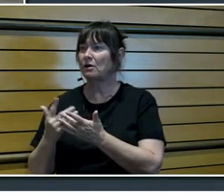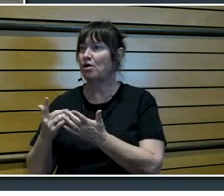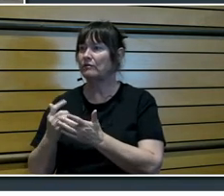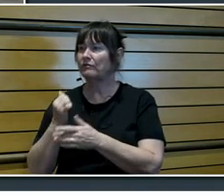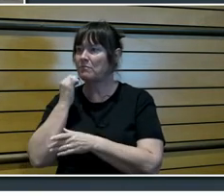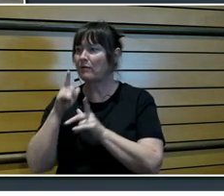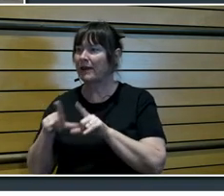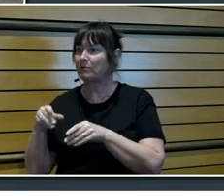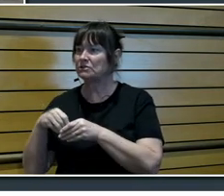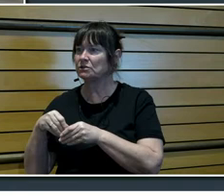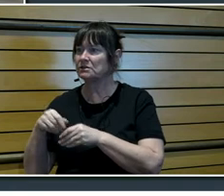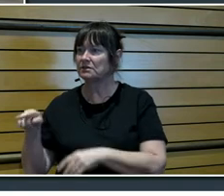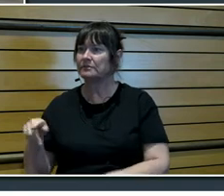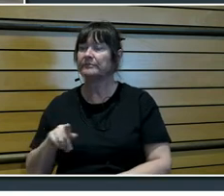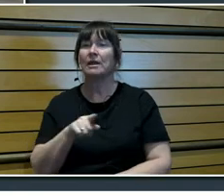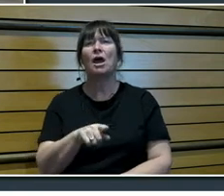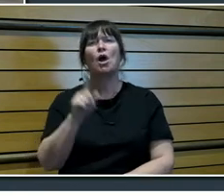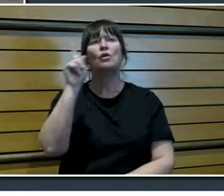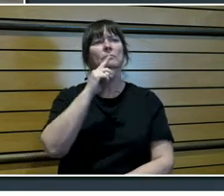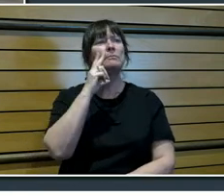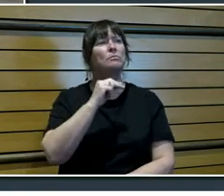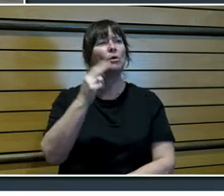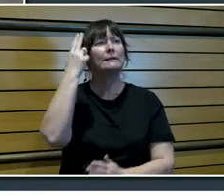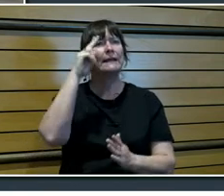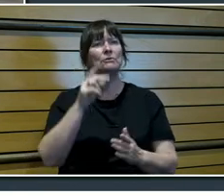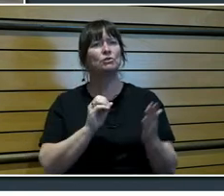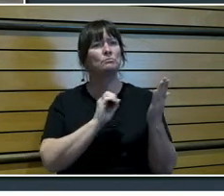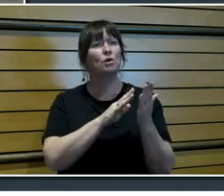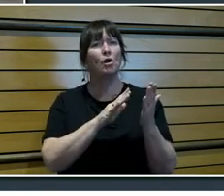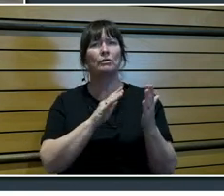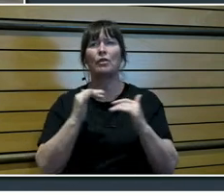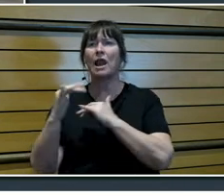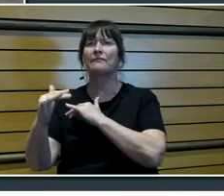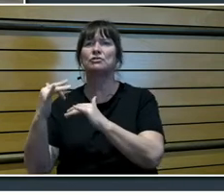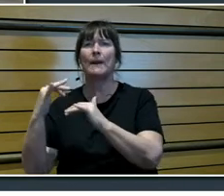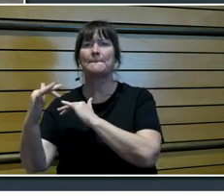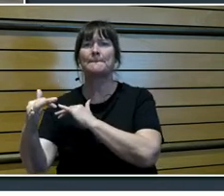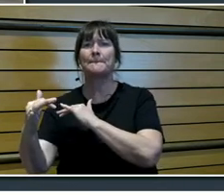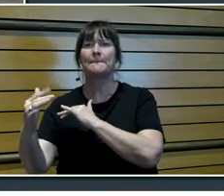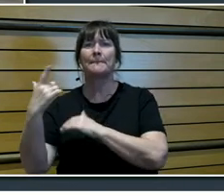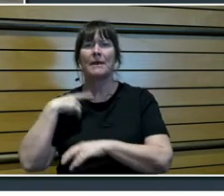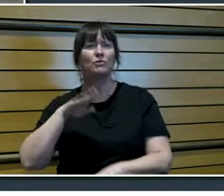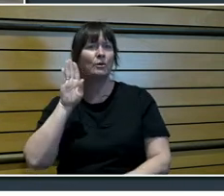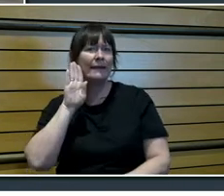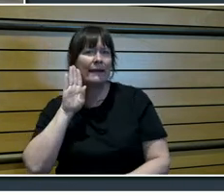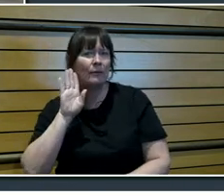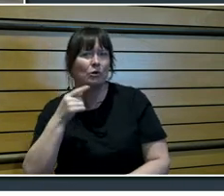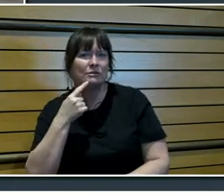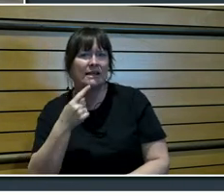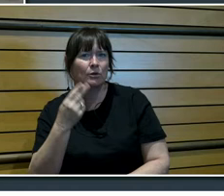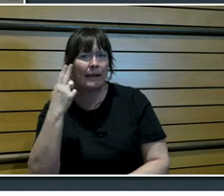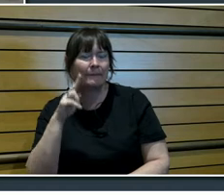Would it be possible for the names of the speakers to go on the live stream? Because at the moment, if people don't hear what you have to